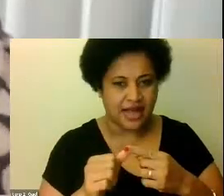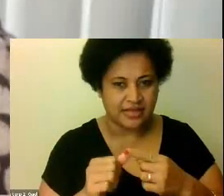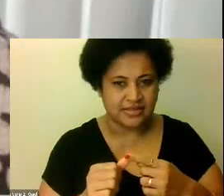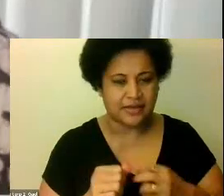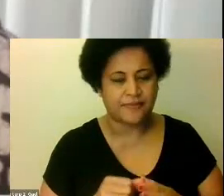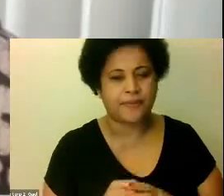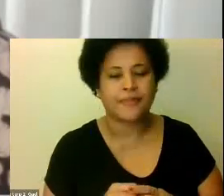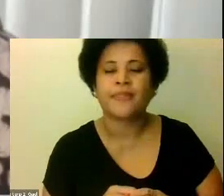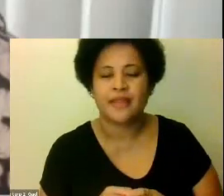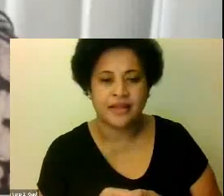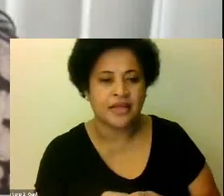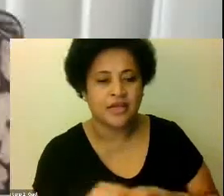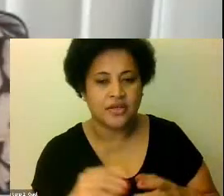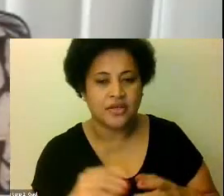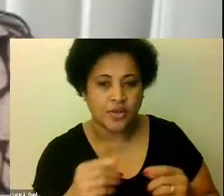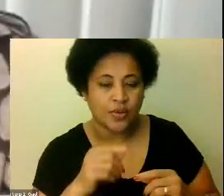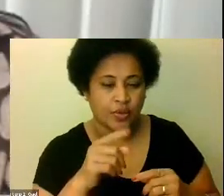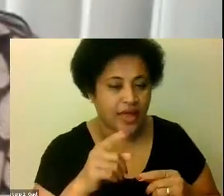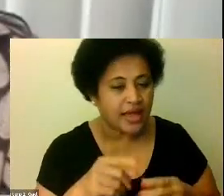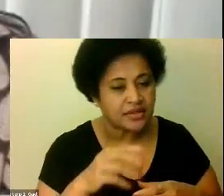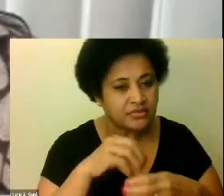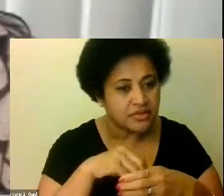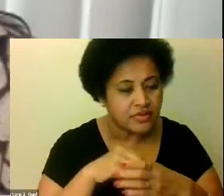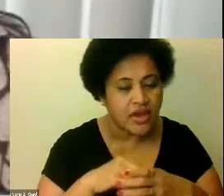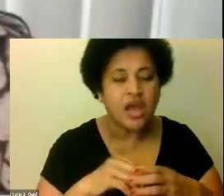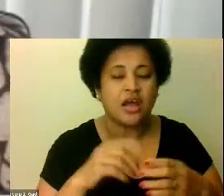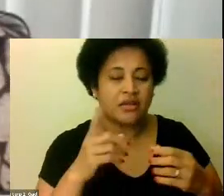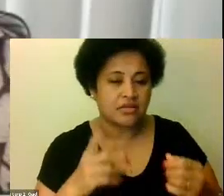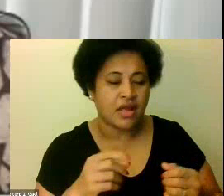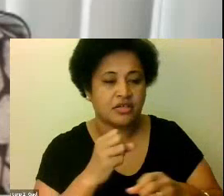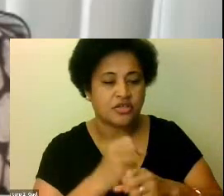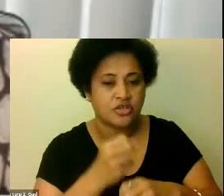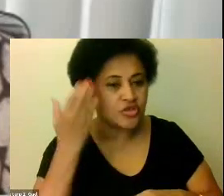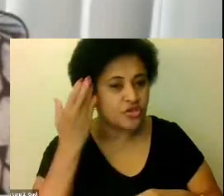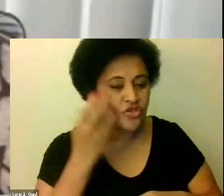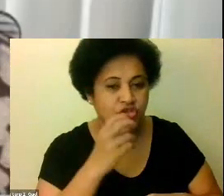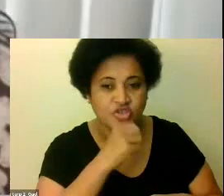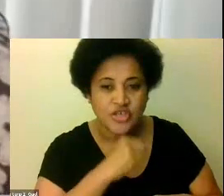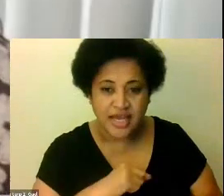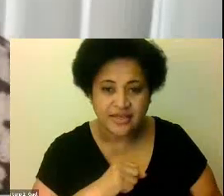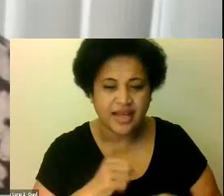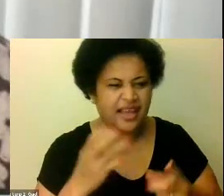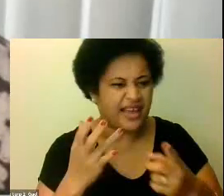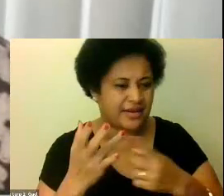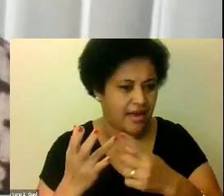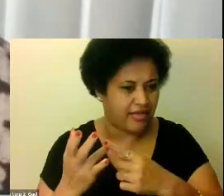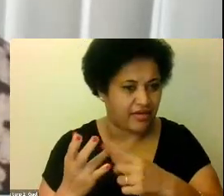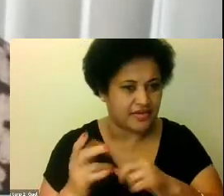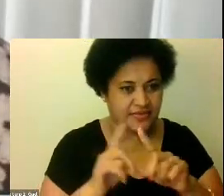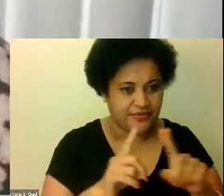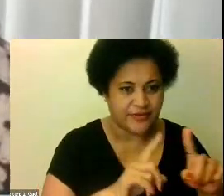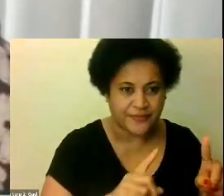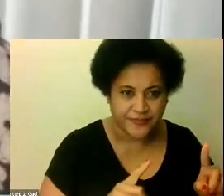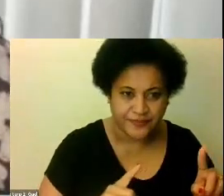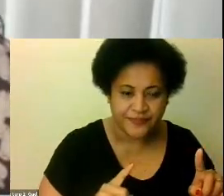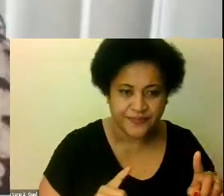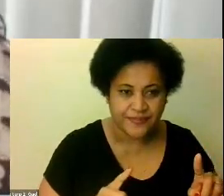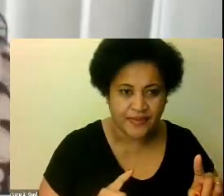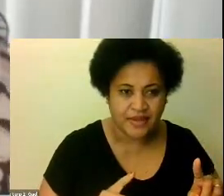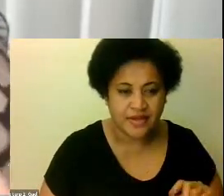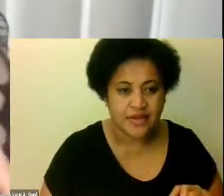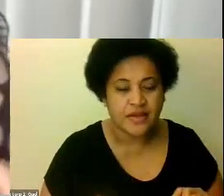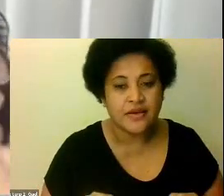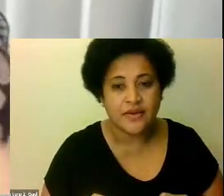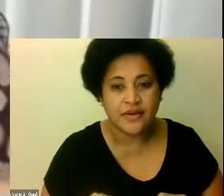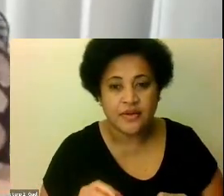we do, including biases about gender, including the racial biases and many other biases. And I think, all of